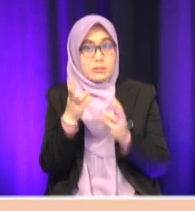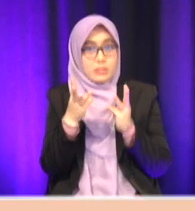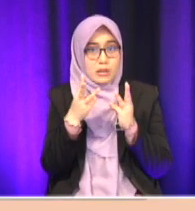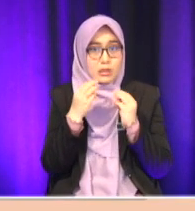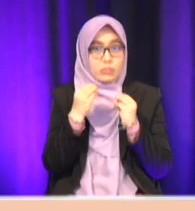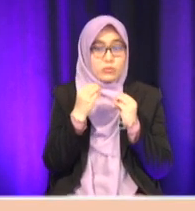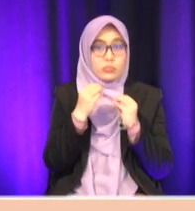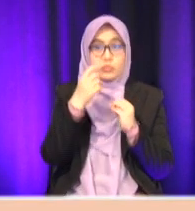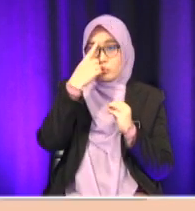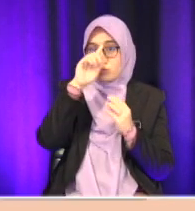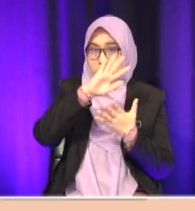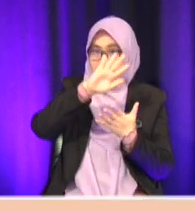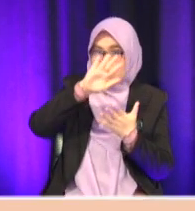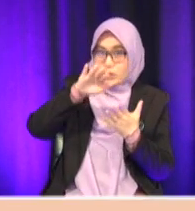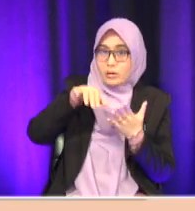number 27,